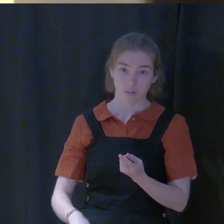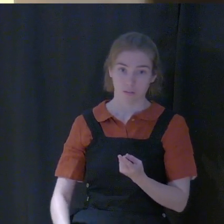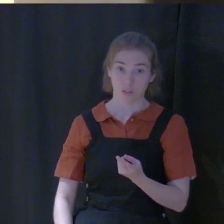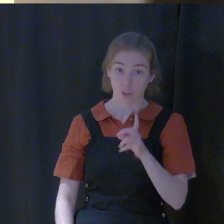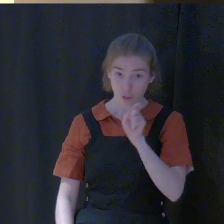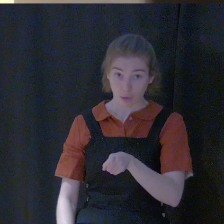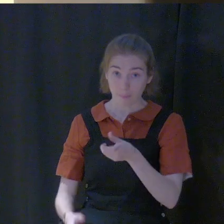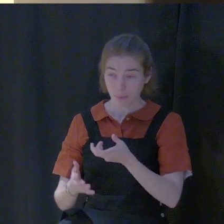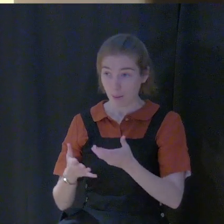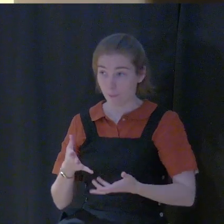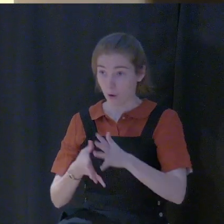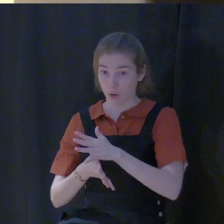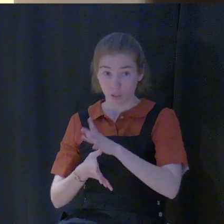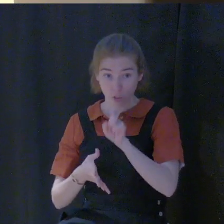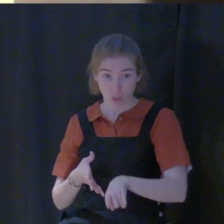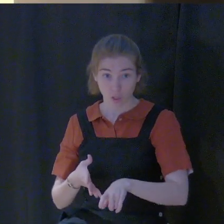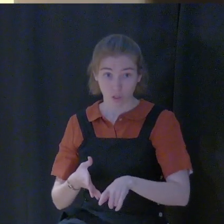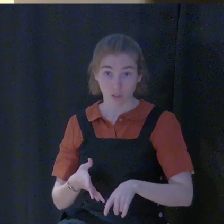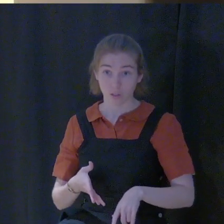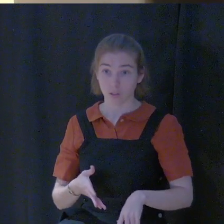should it be a priority to us?